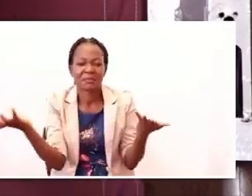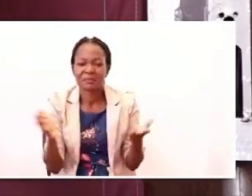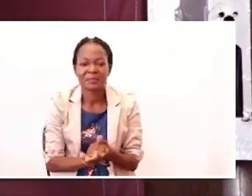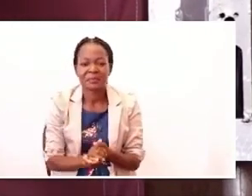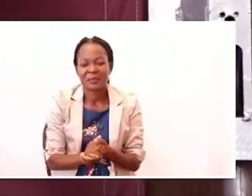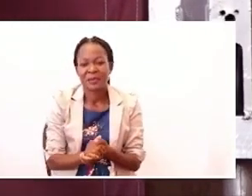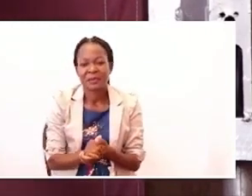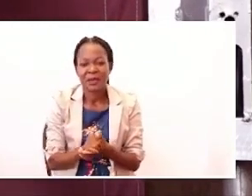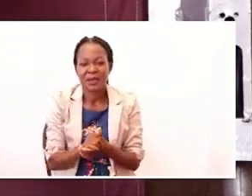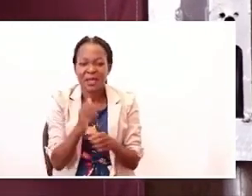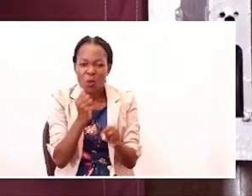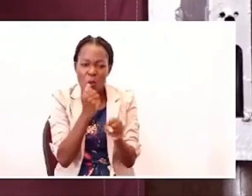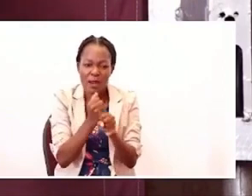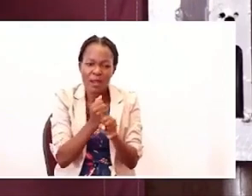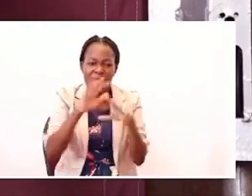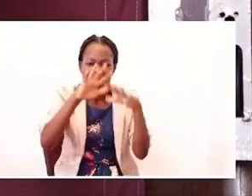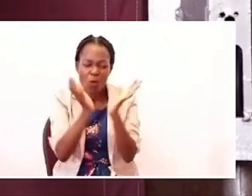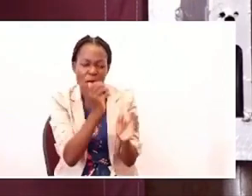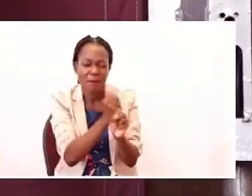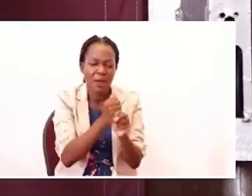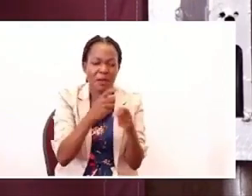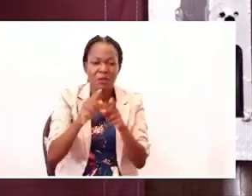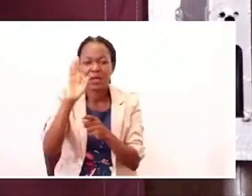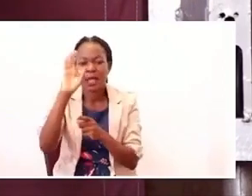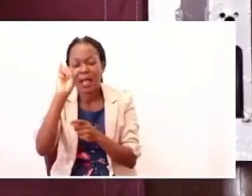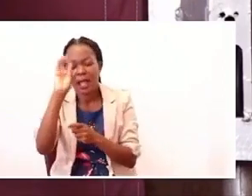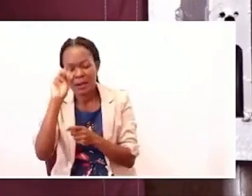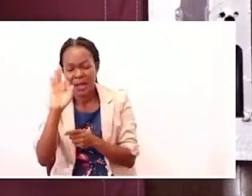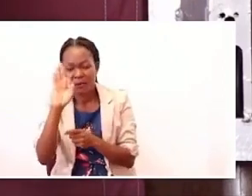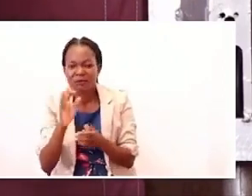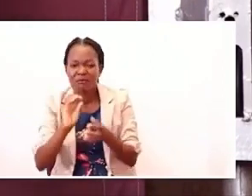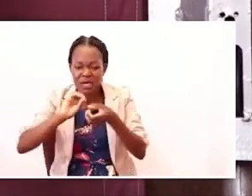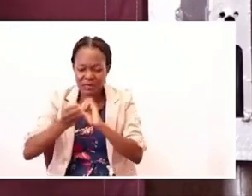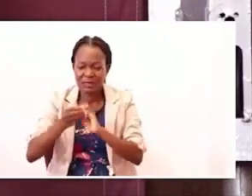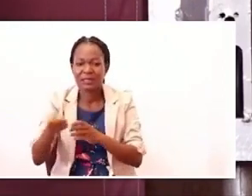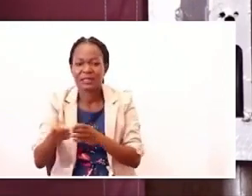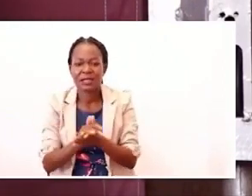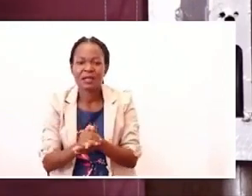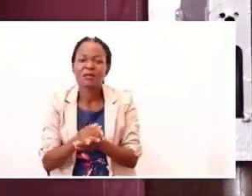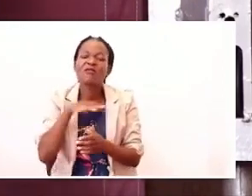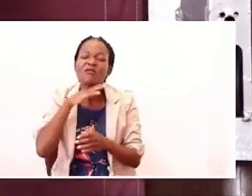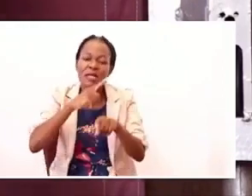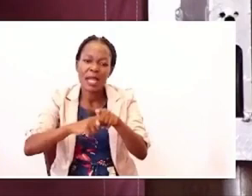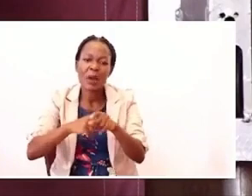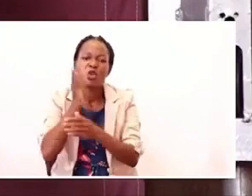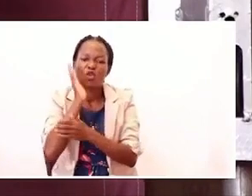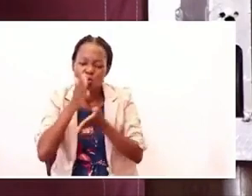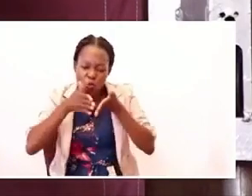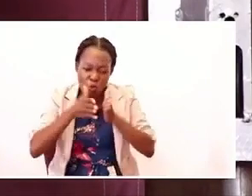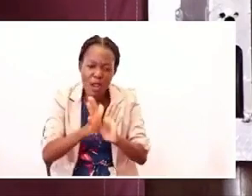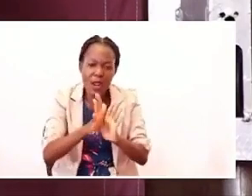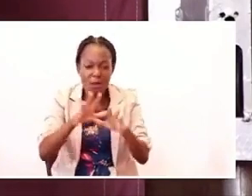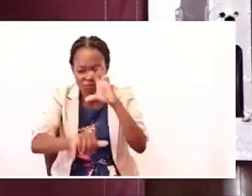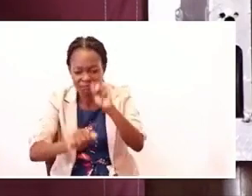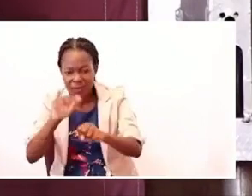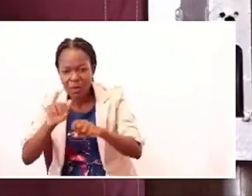So the work of the IMF and the World Bank generally was done until a new purpose had to be found in order to